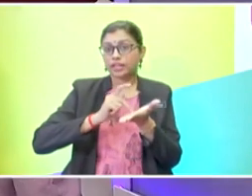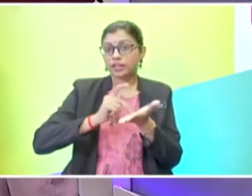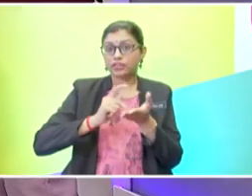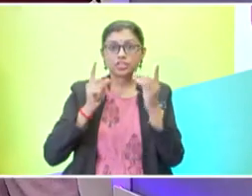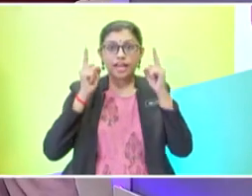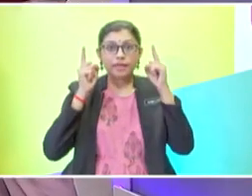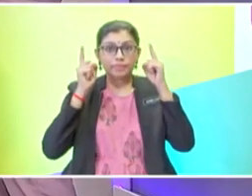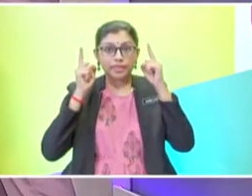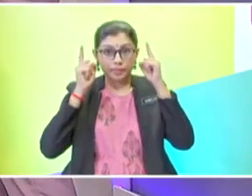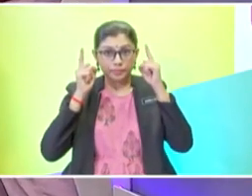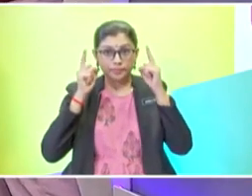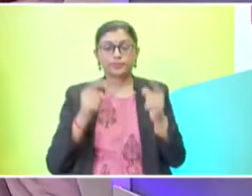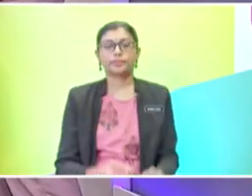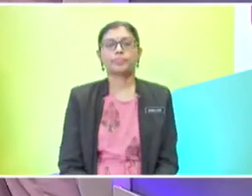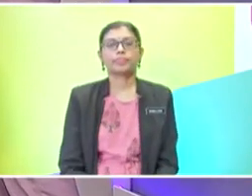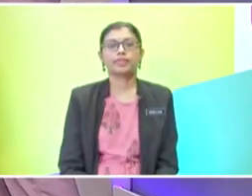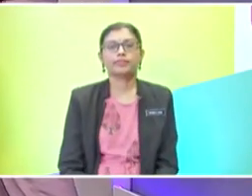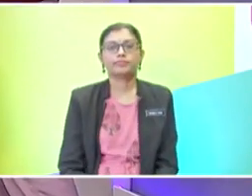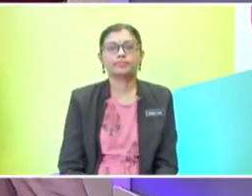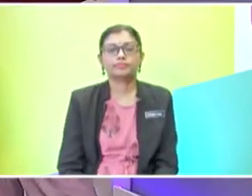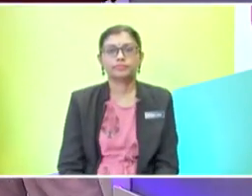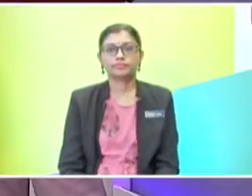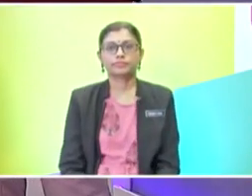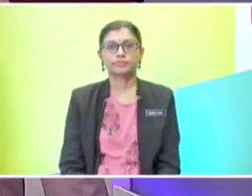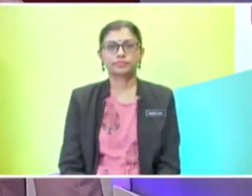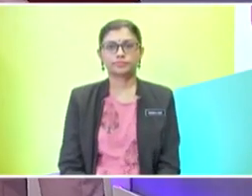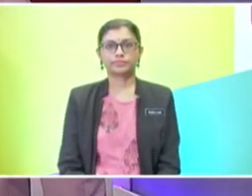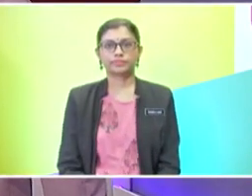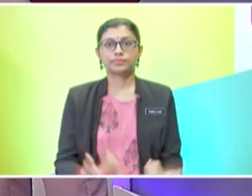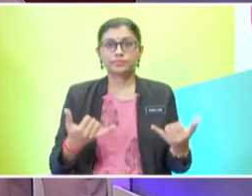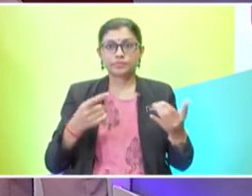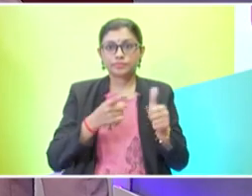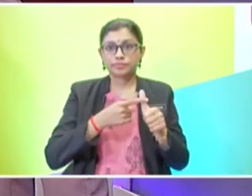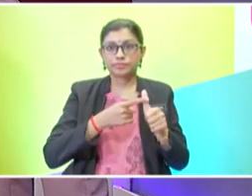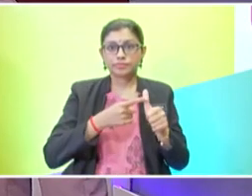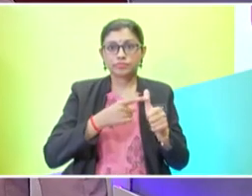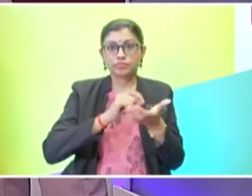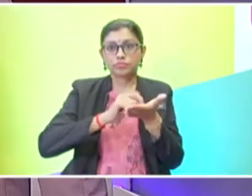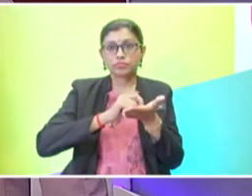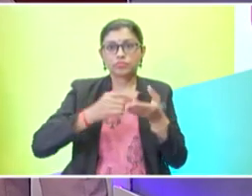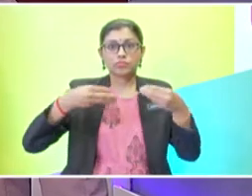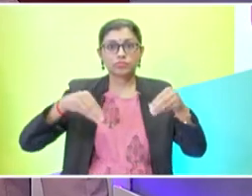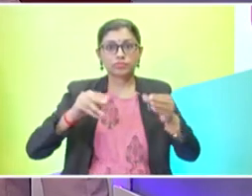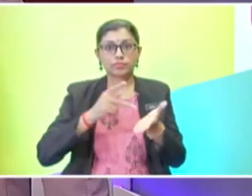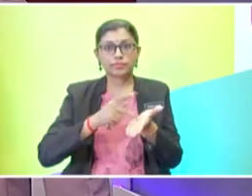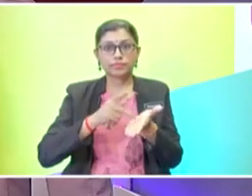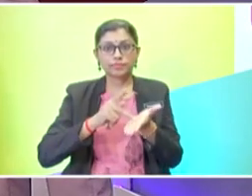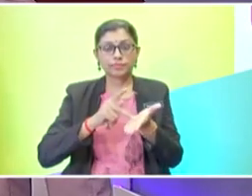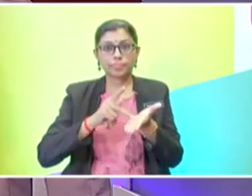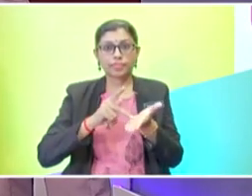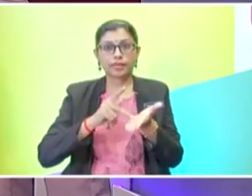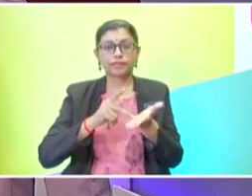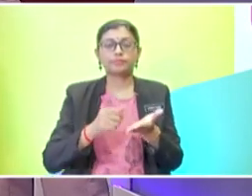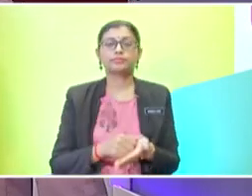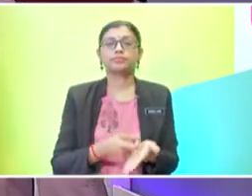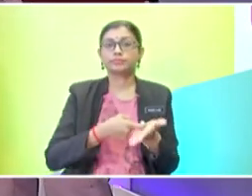is jewelry. That's the cost price and profit. So I have to fill in the selling price. So this... So cost price minus with profit,